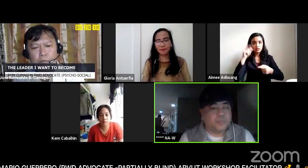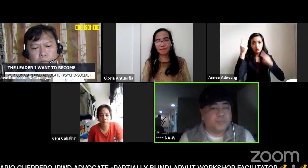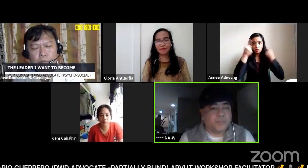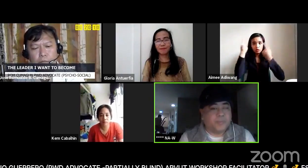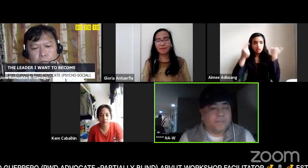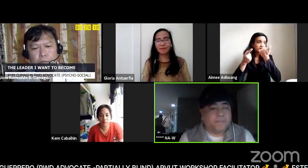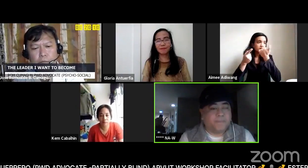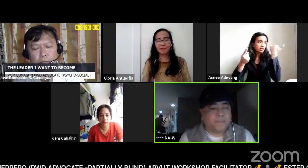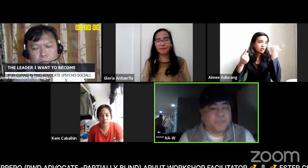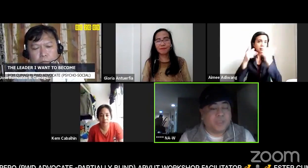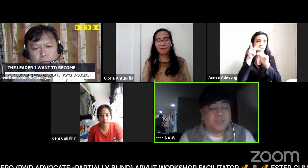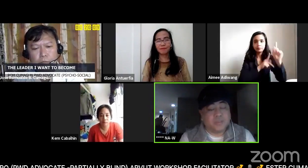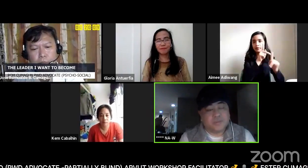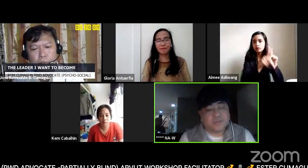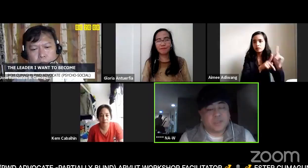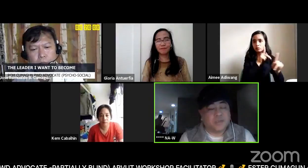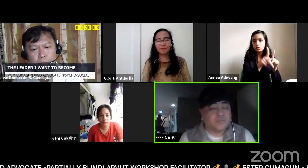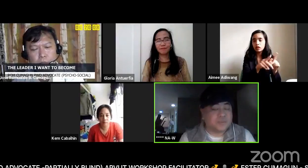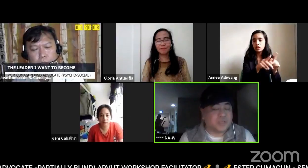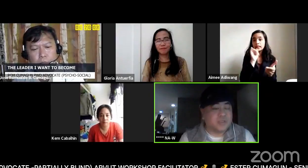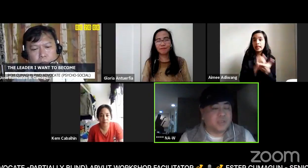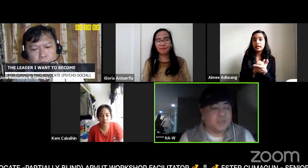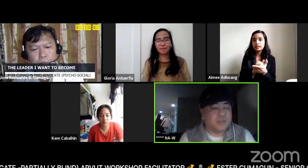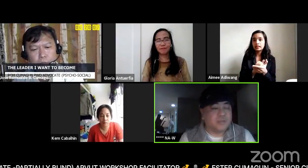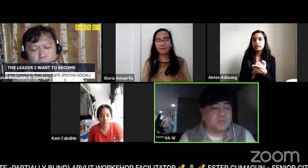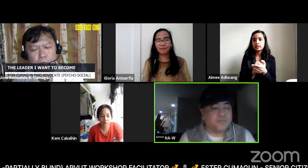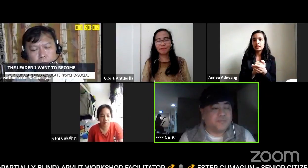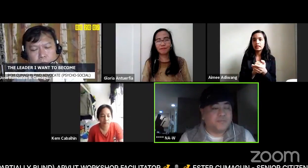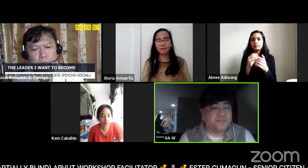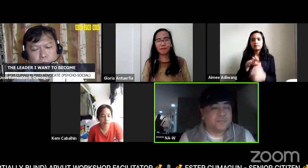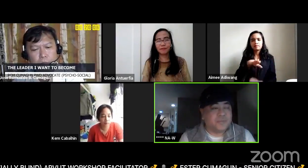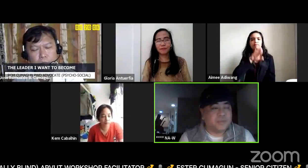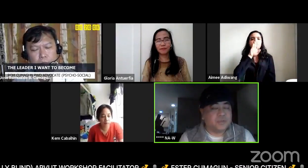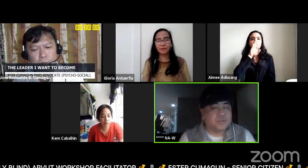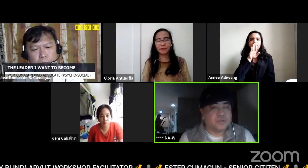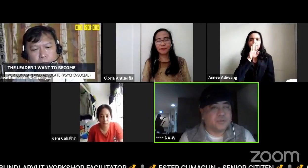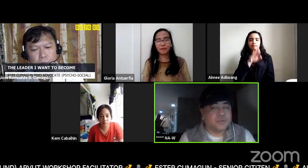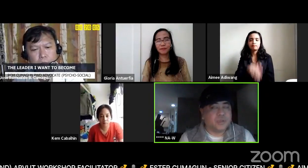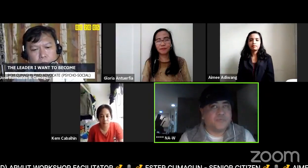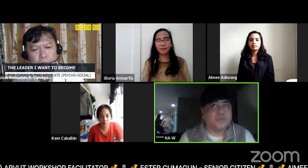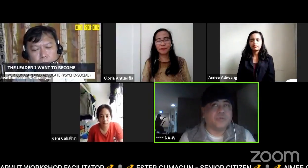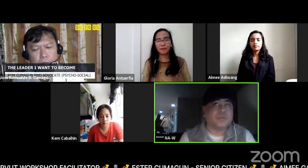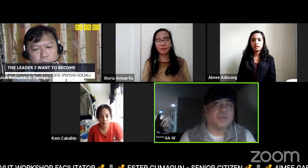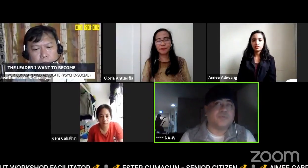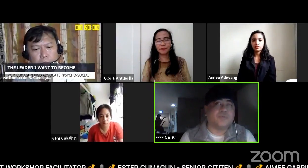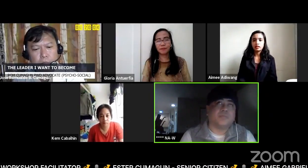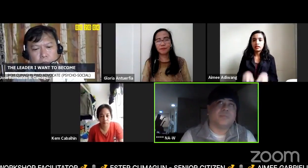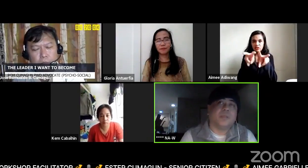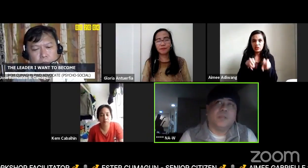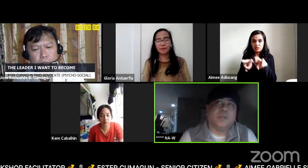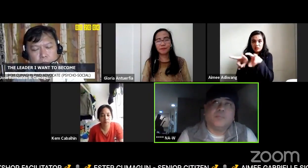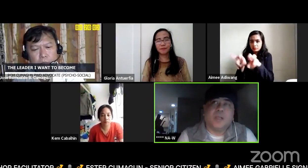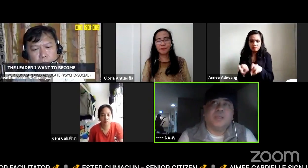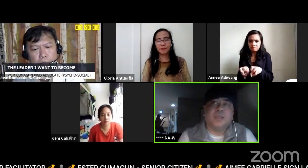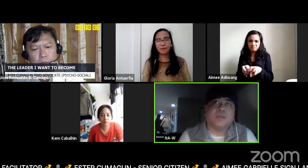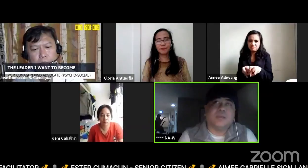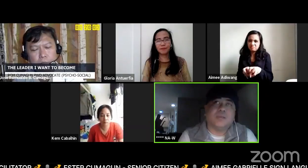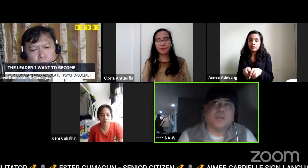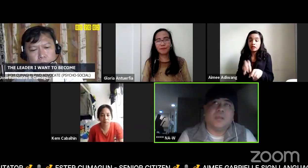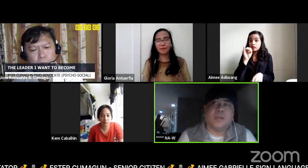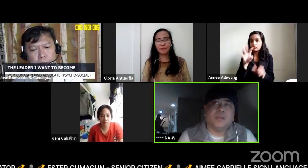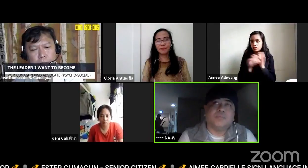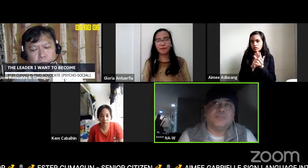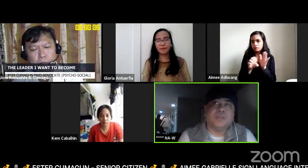the group. Then that is kind of frustrating. So if I don't have,